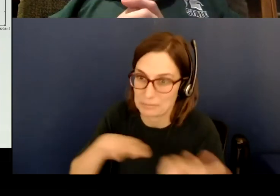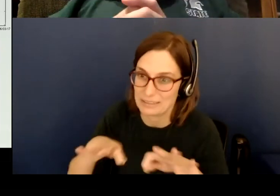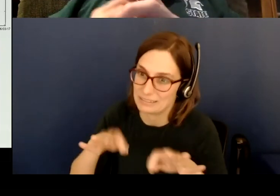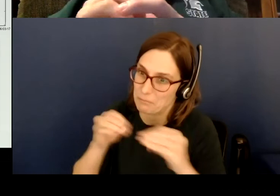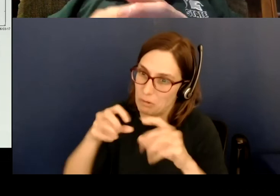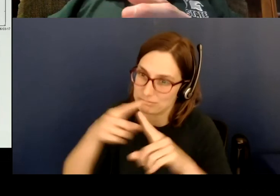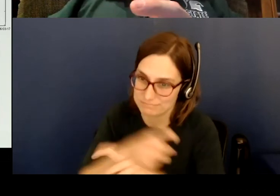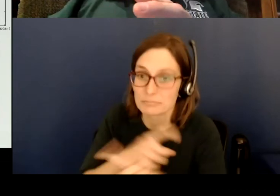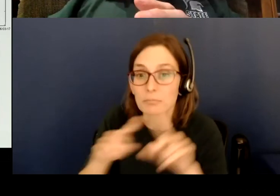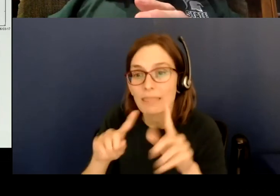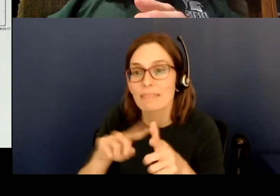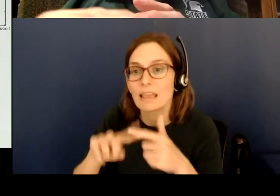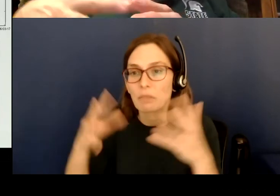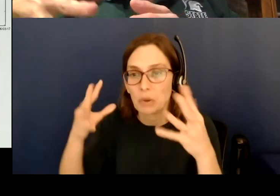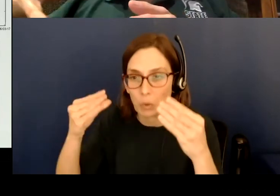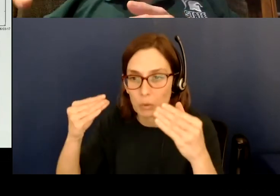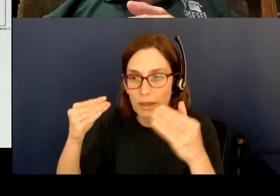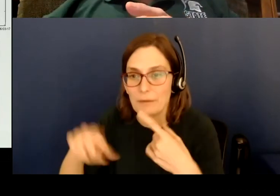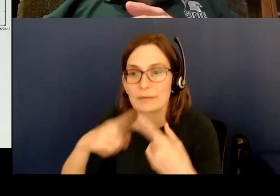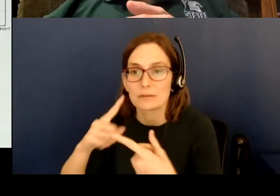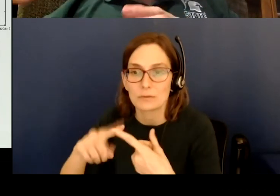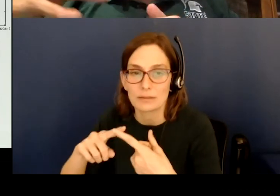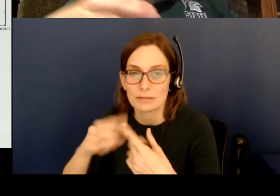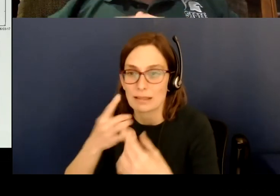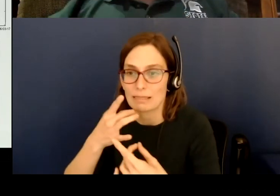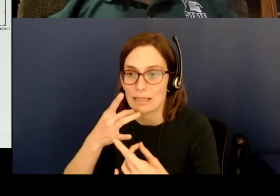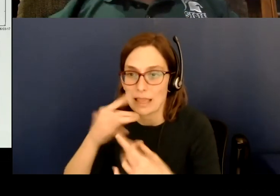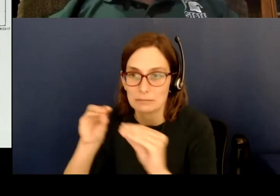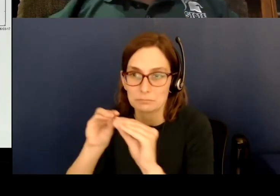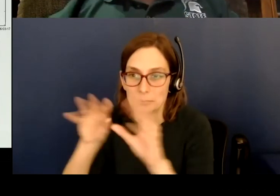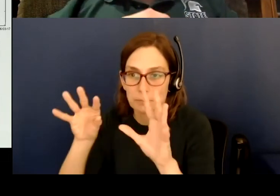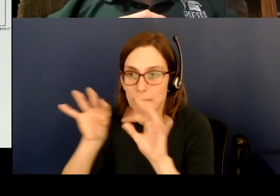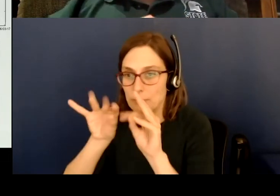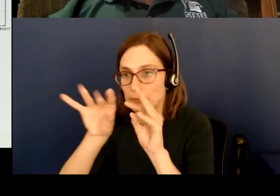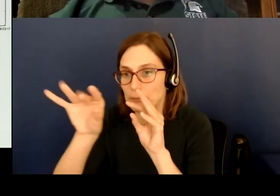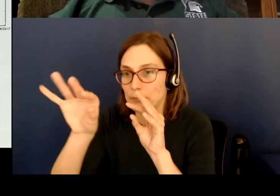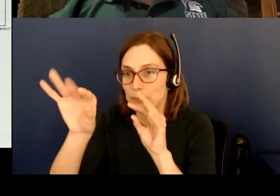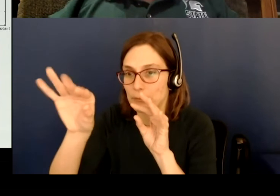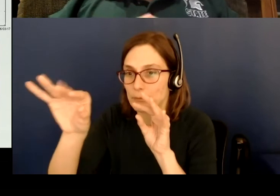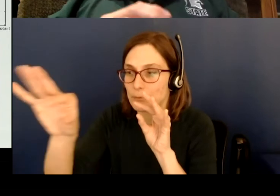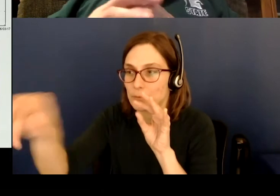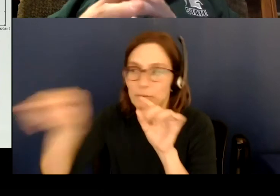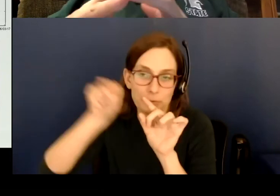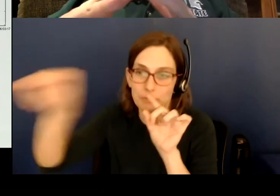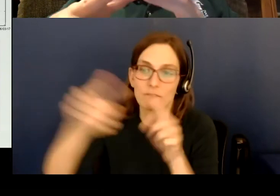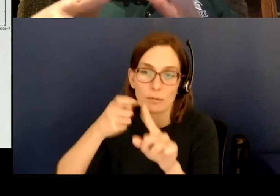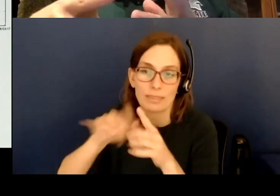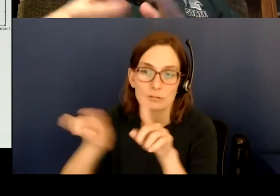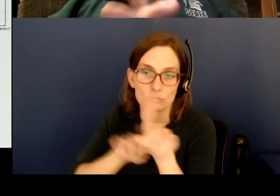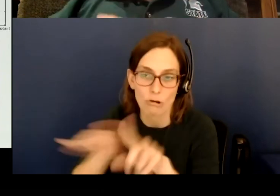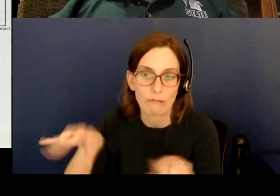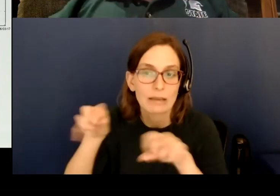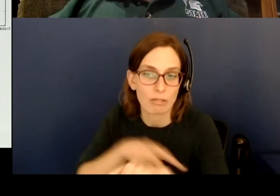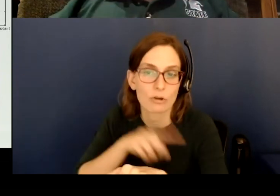cool down. And so the light, by the time it comes out of the star, which takes a long time, the energy coming out of the star's shell